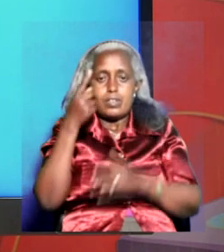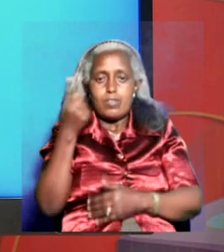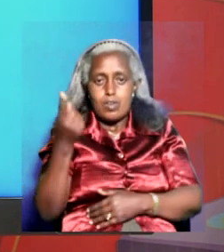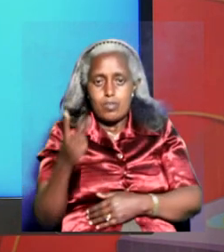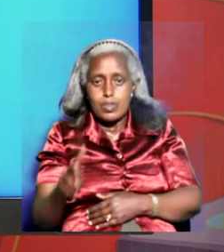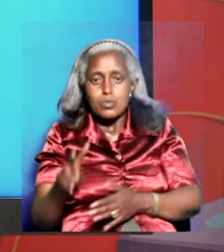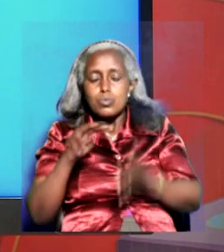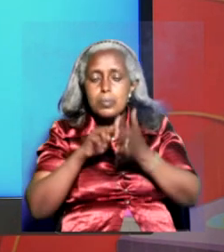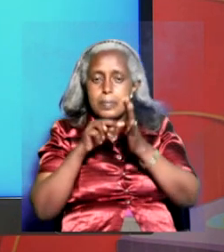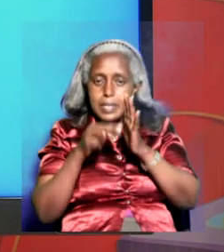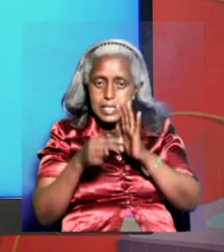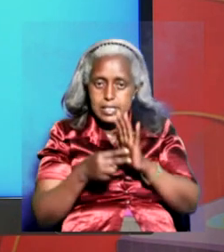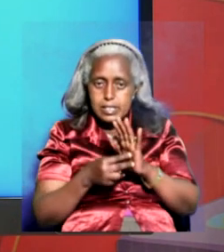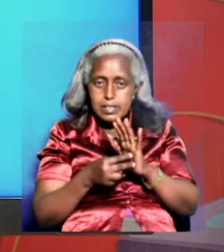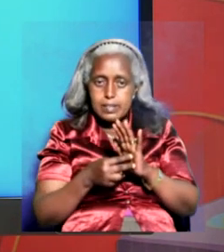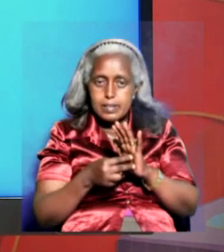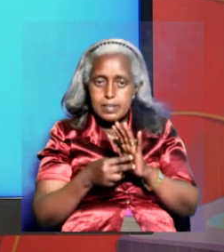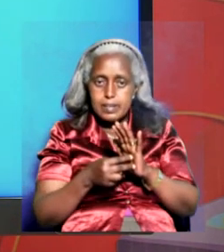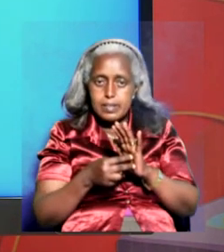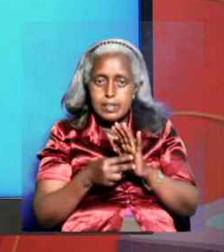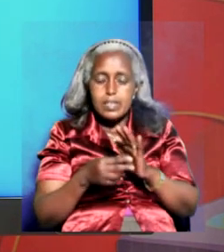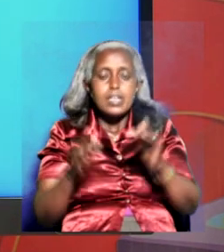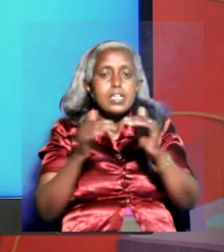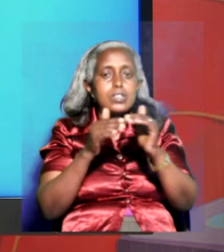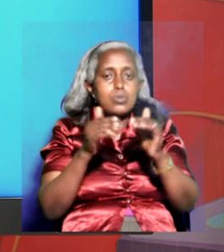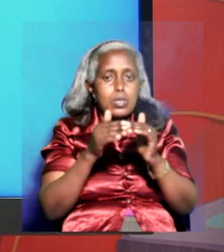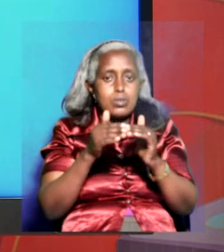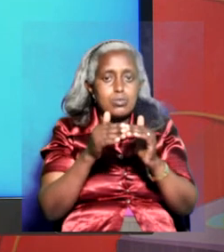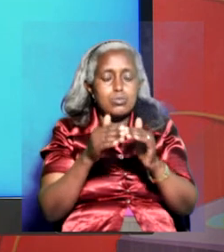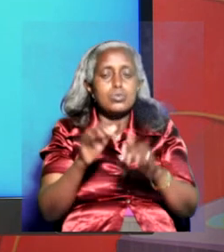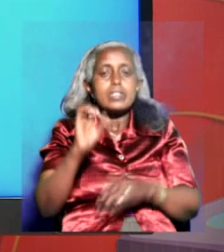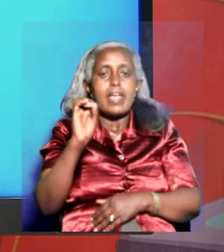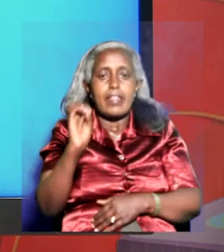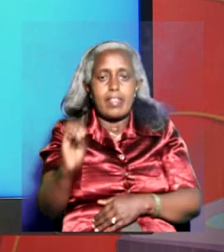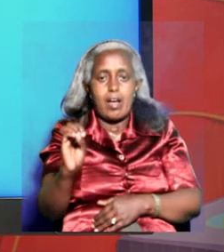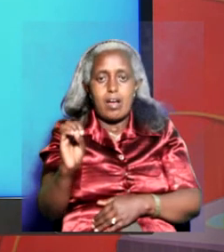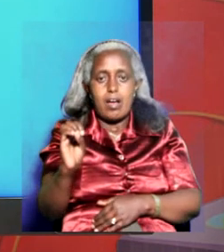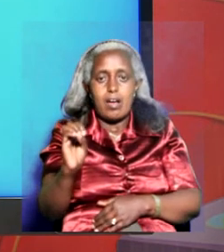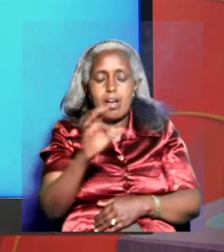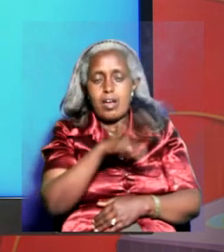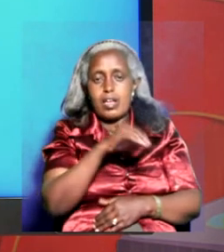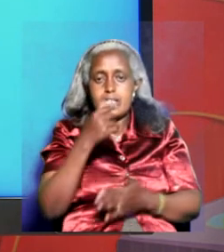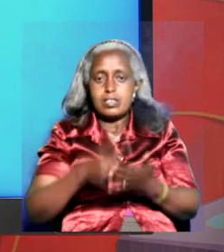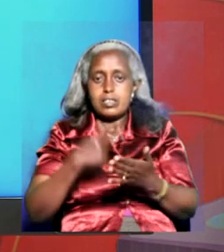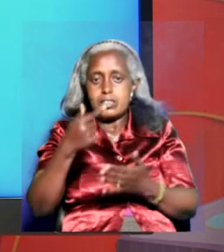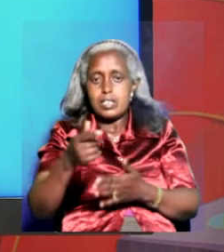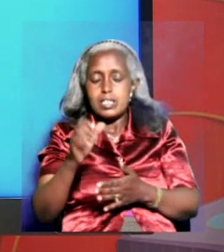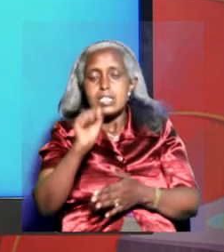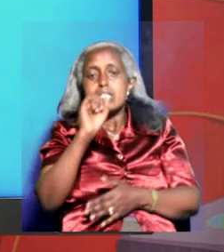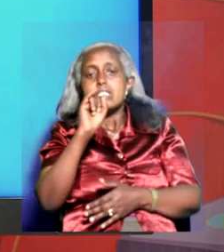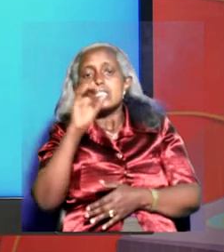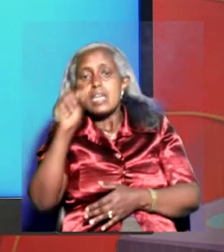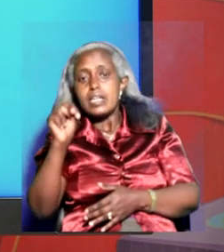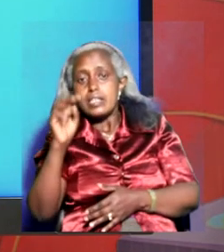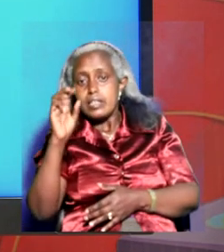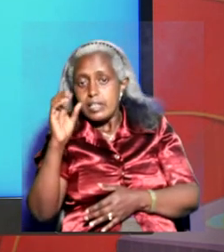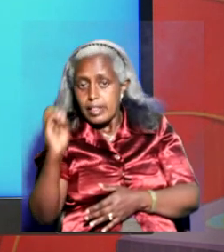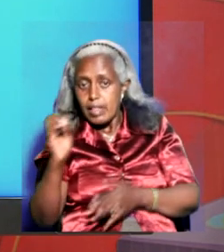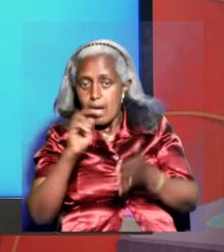-1/2 means is equal to assume it is theta, and then sine theta means